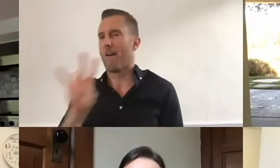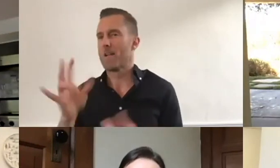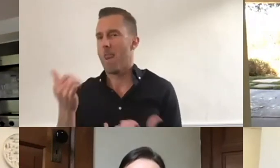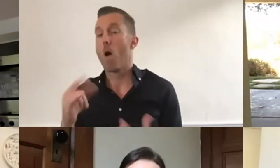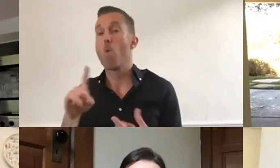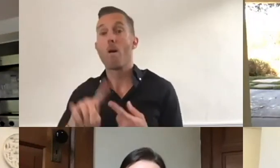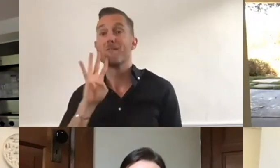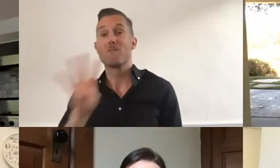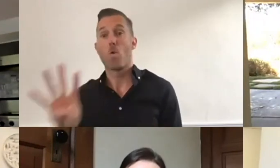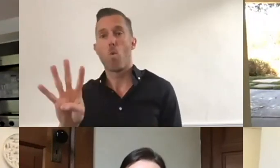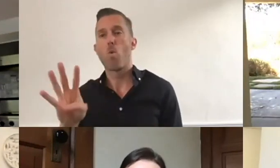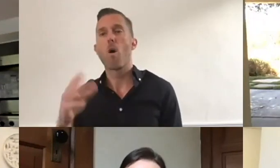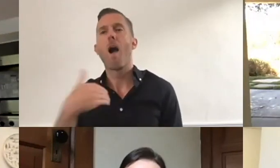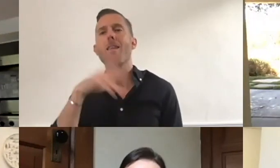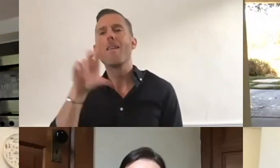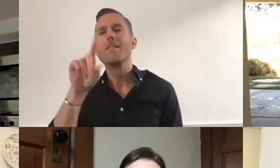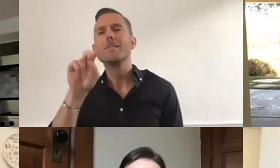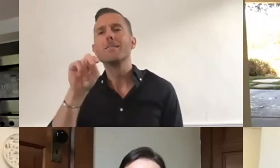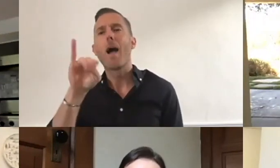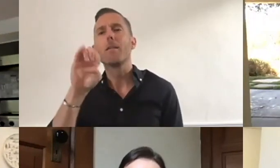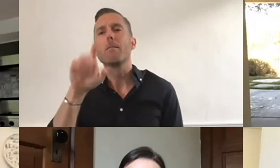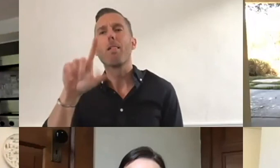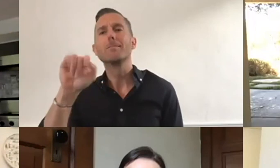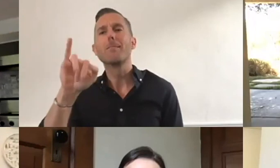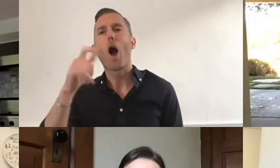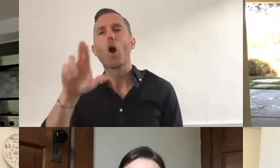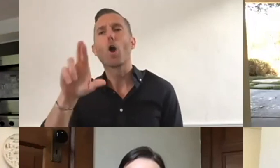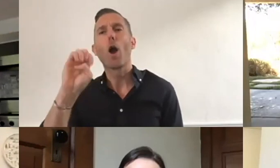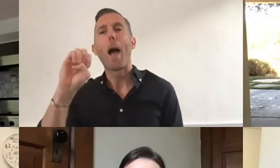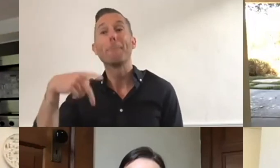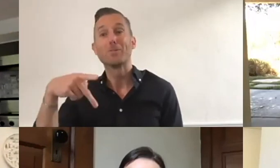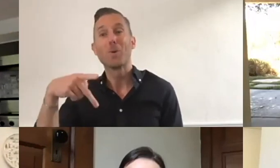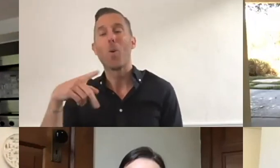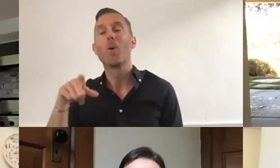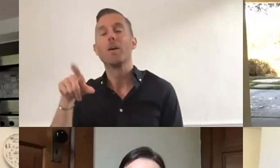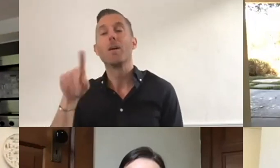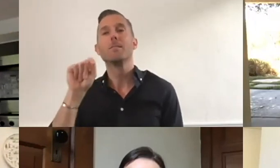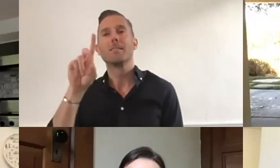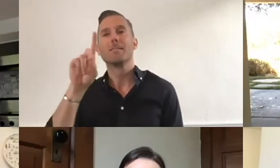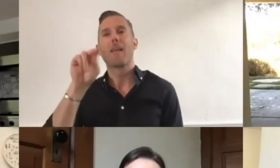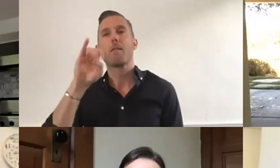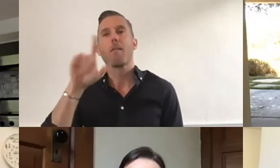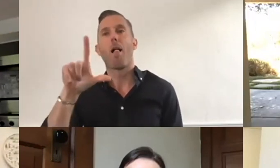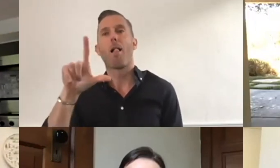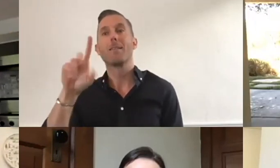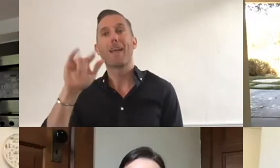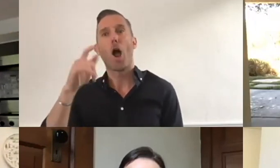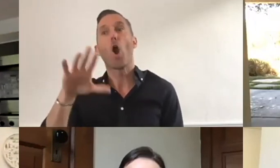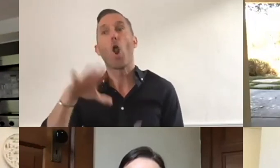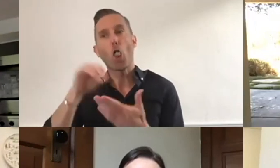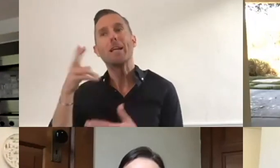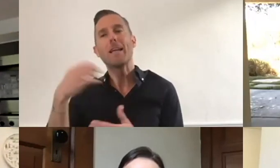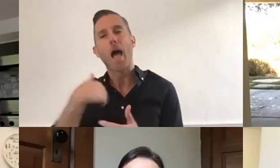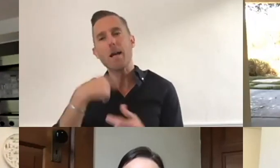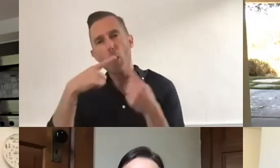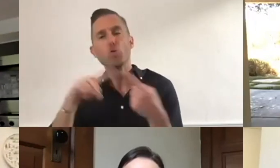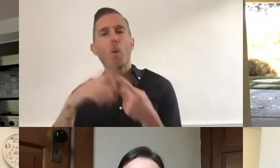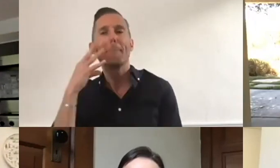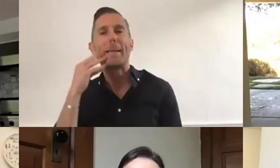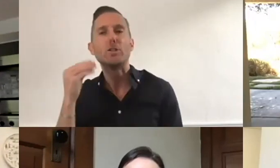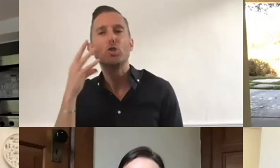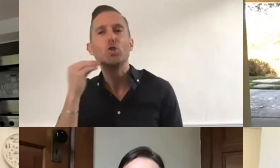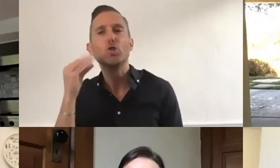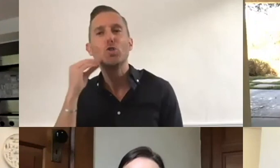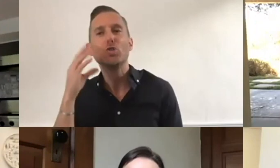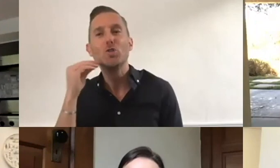there was a Daniel Tiger episode where Daniel Tiger learns he has an allergy to peaches, and my son's face lit up